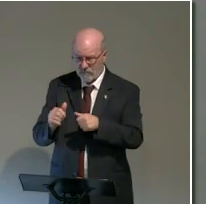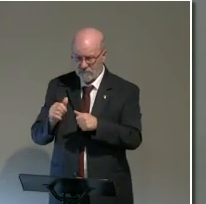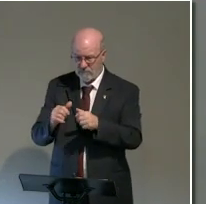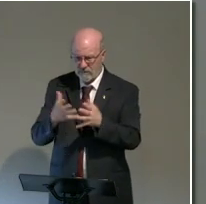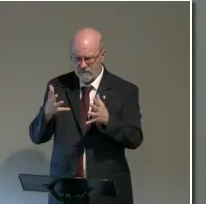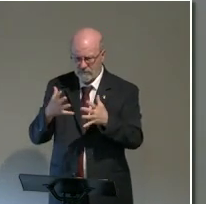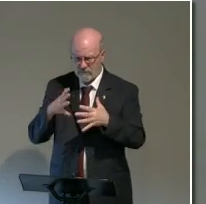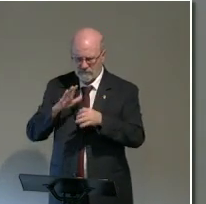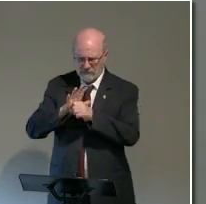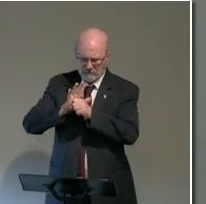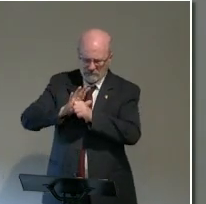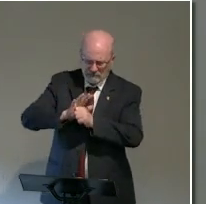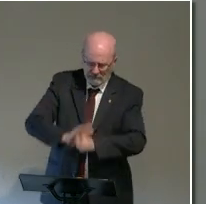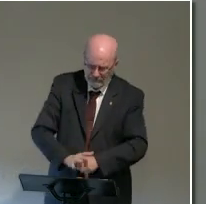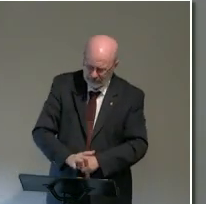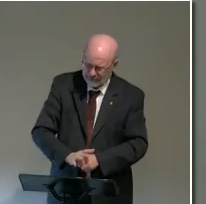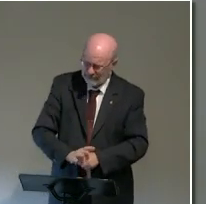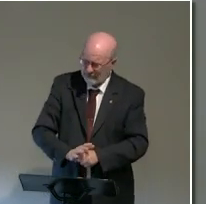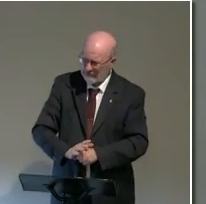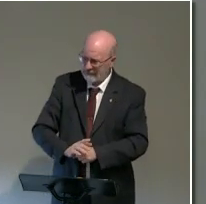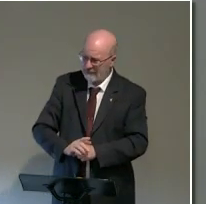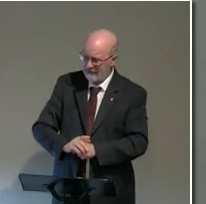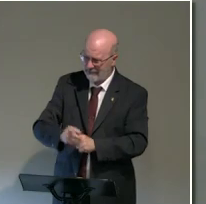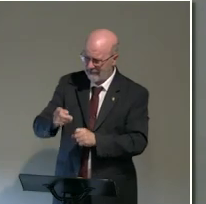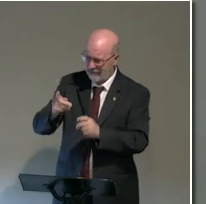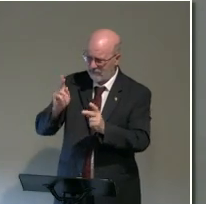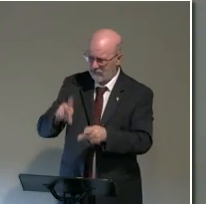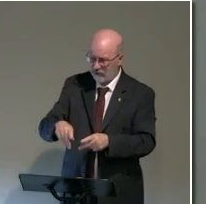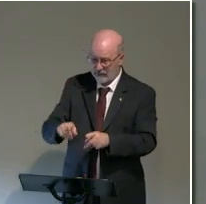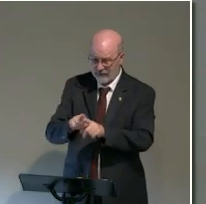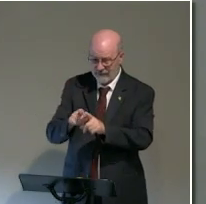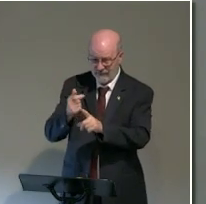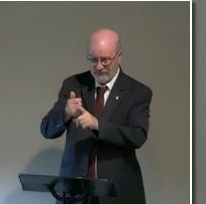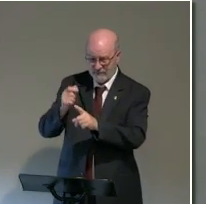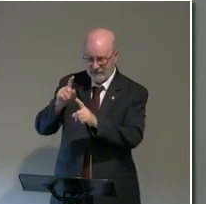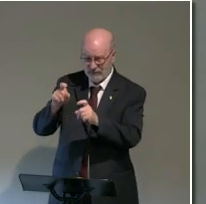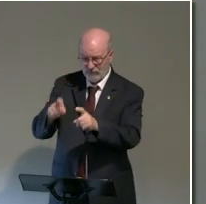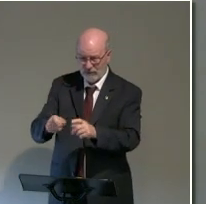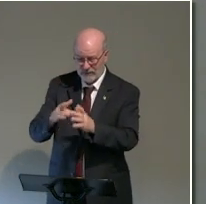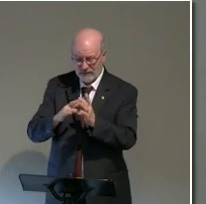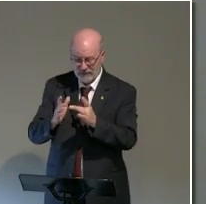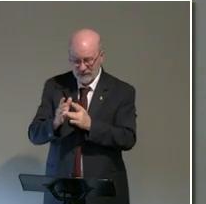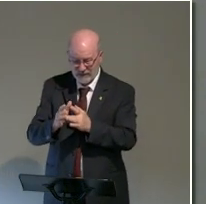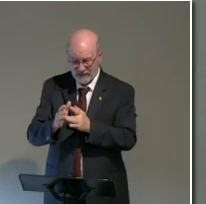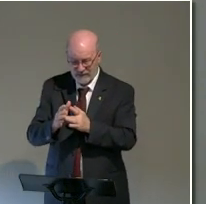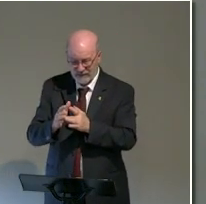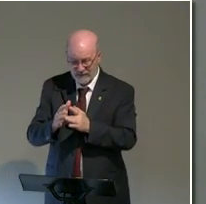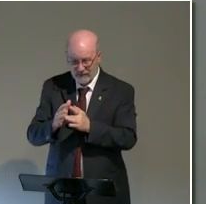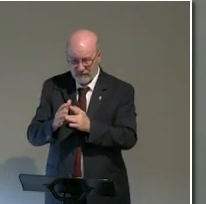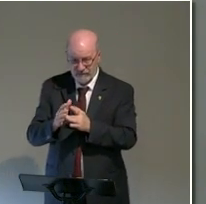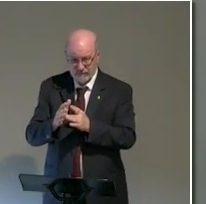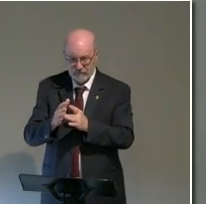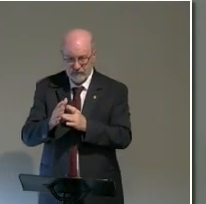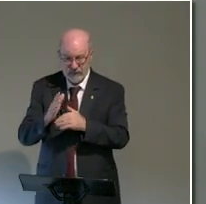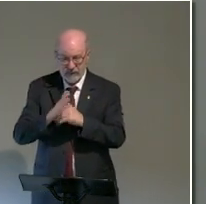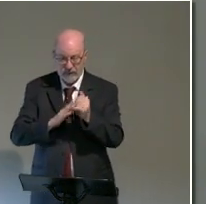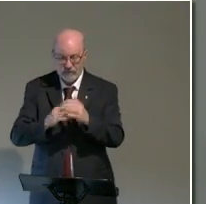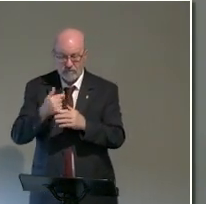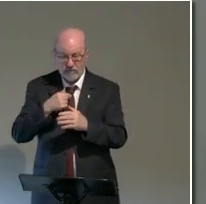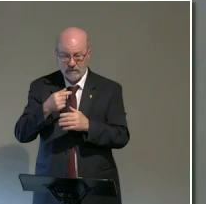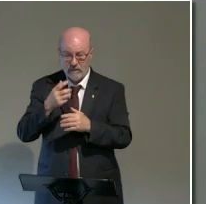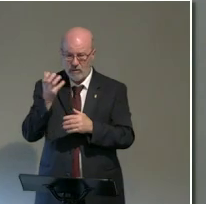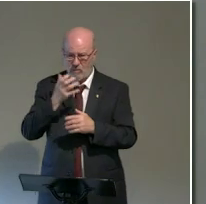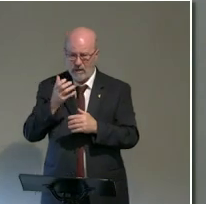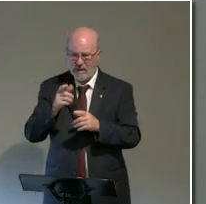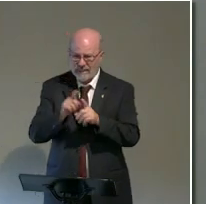so distressed that he's like, is this the guy? Even he's questioning it, which is, it comforts me because it's like,